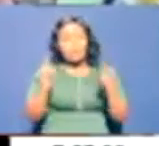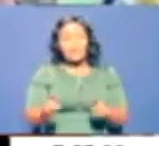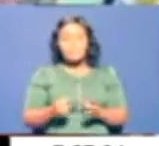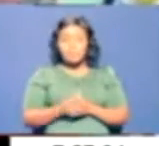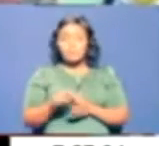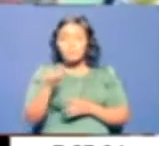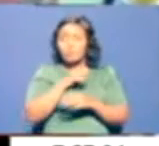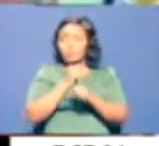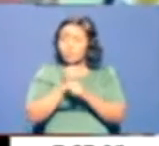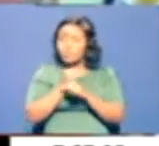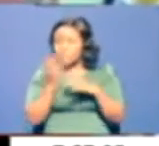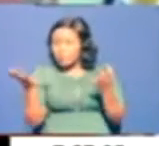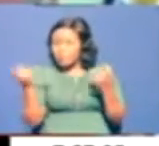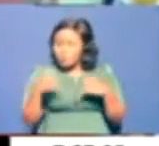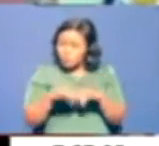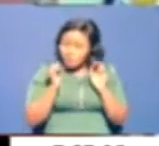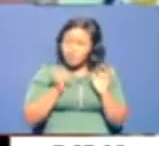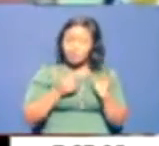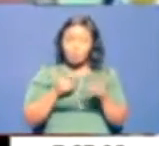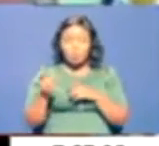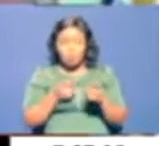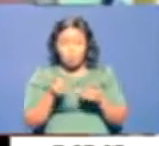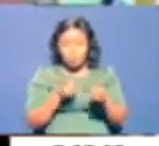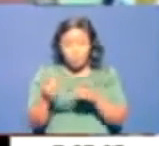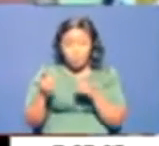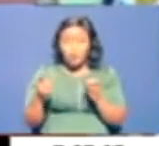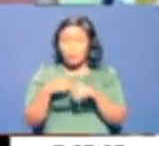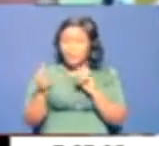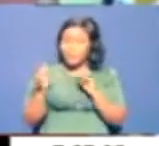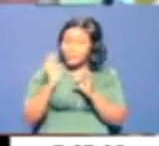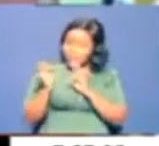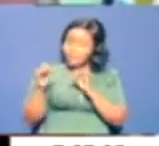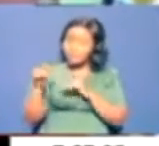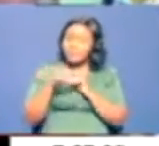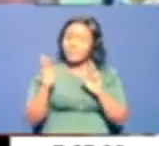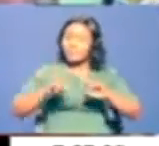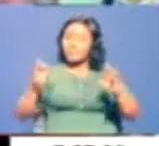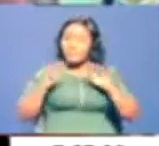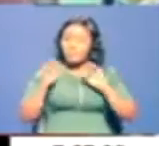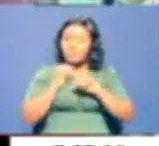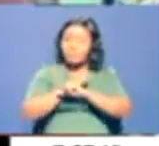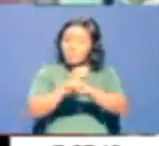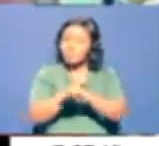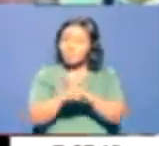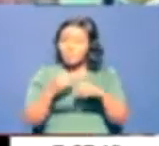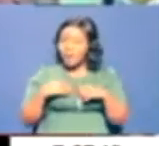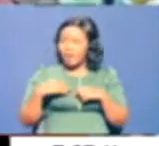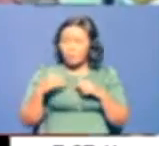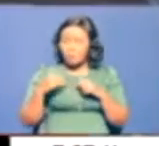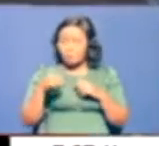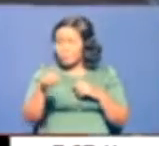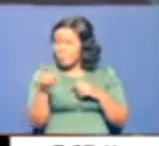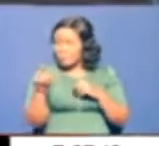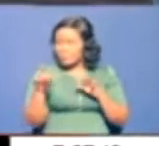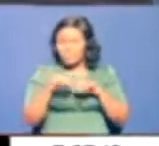damage control, but if we go full-blown prevention, we will not even have worms among our societies. There are societies that have eradicated these